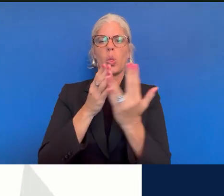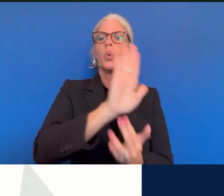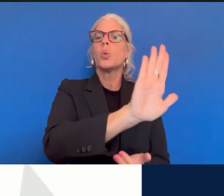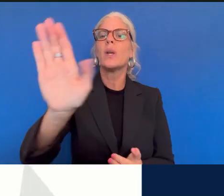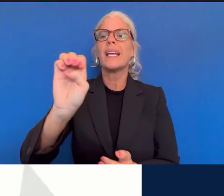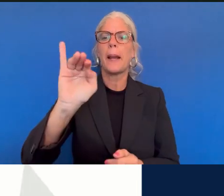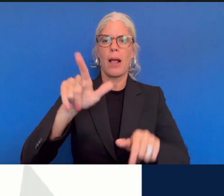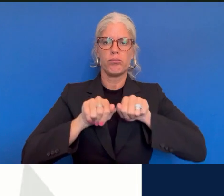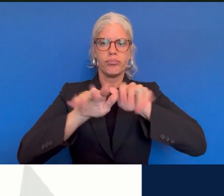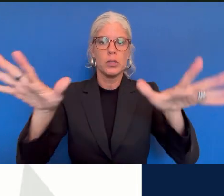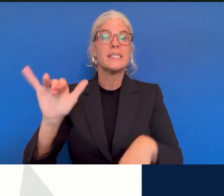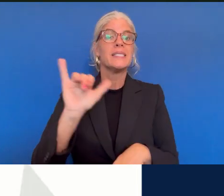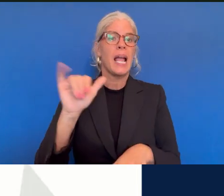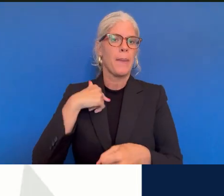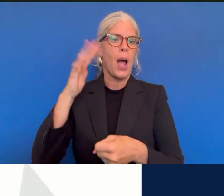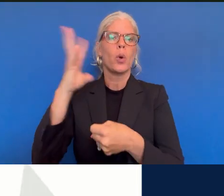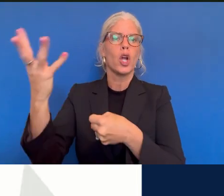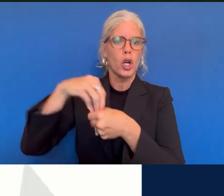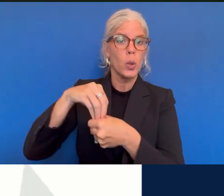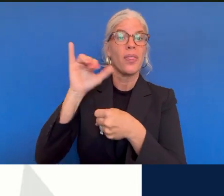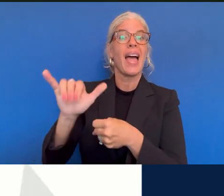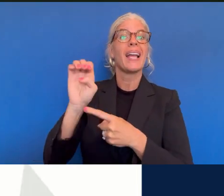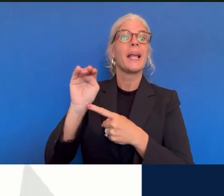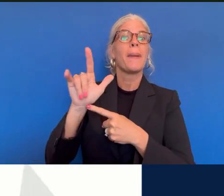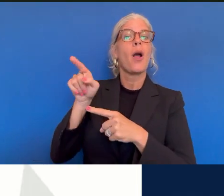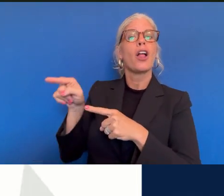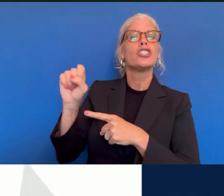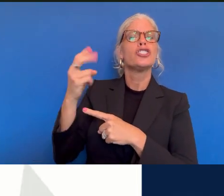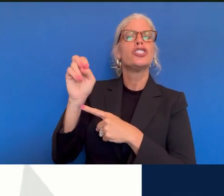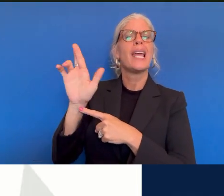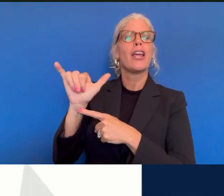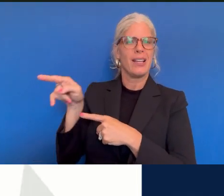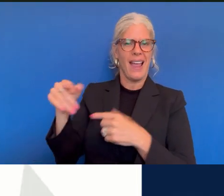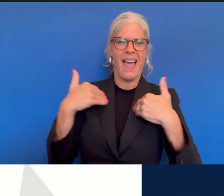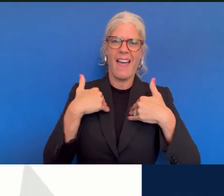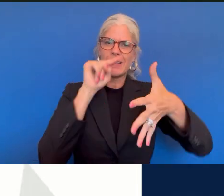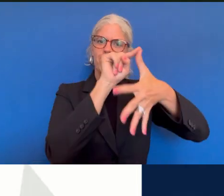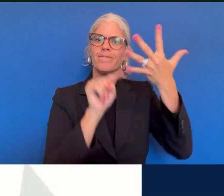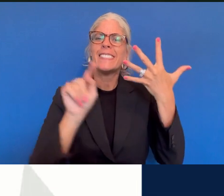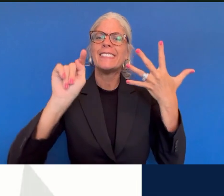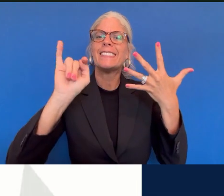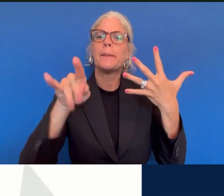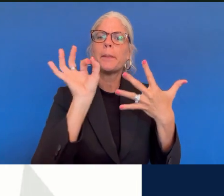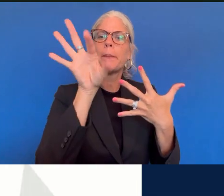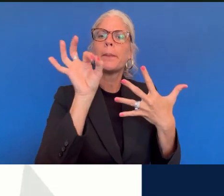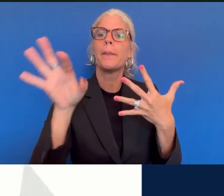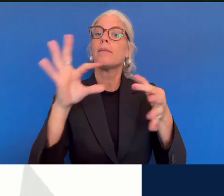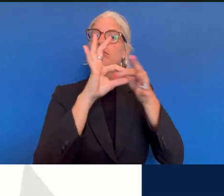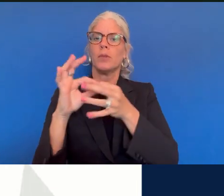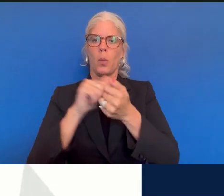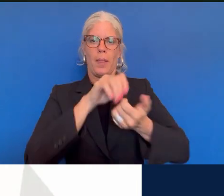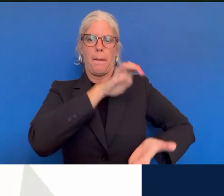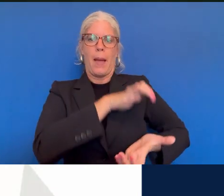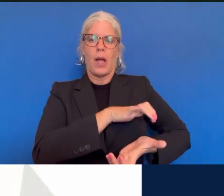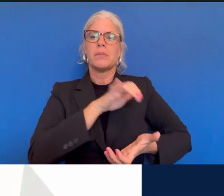you via email. We're also going to include in that email Sherry's fantastic tip tip sheet about mammograms, as